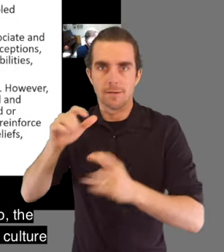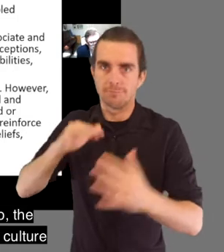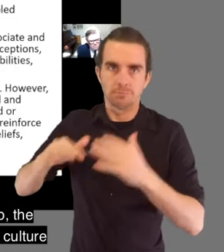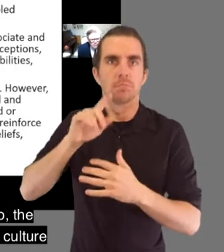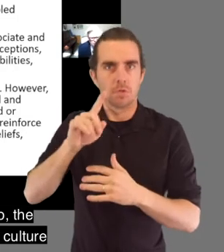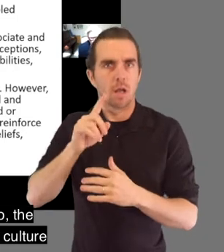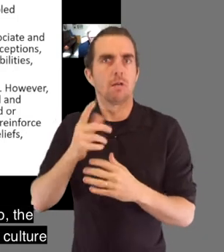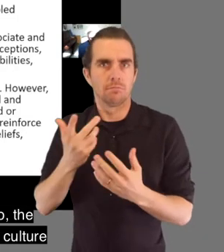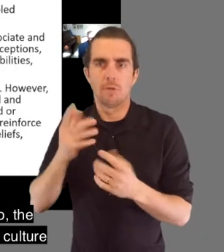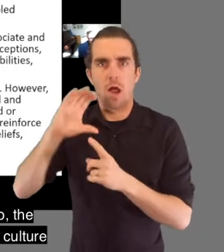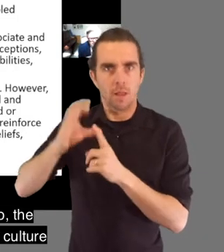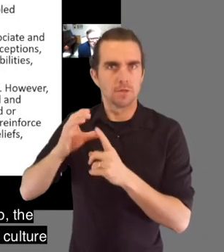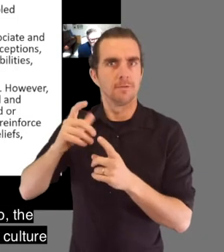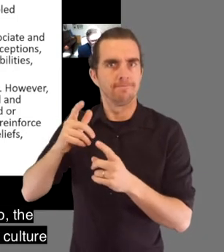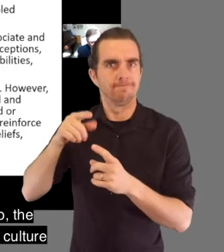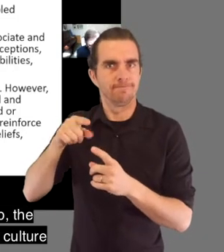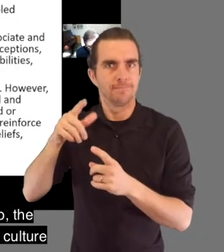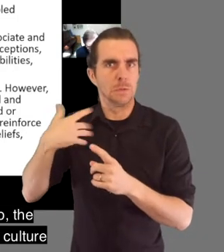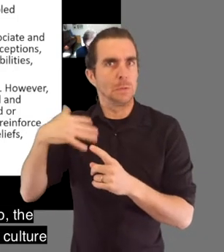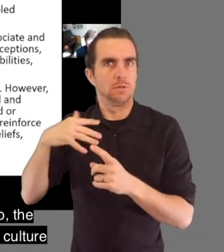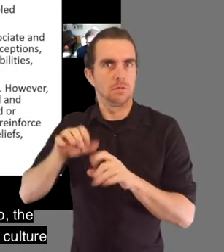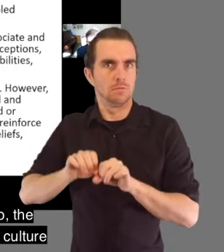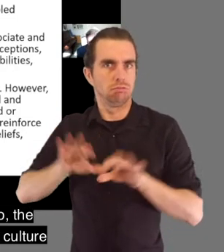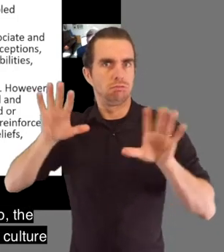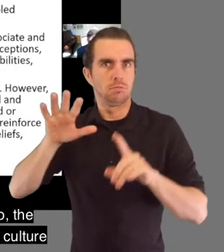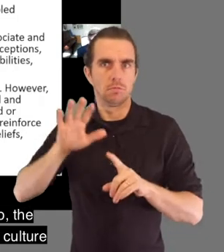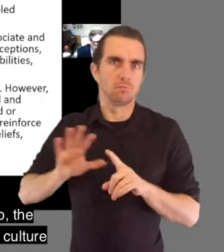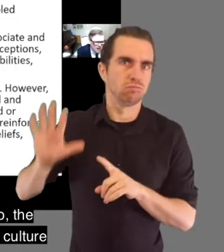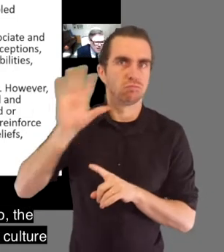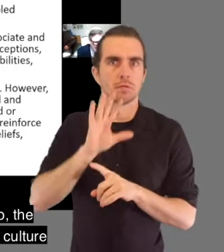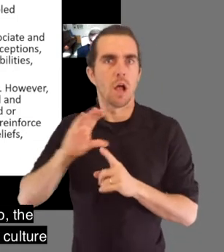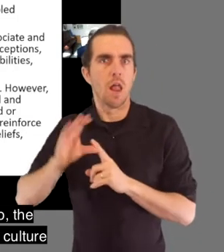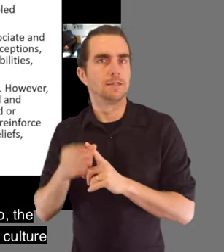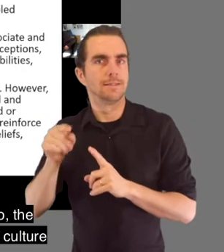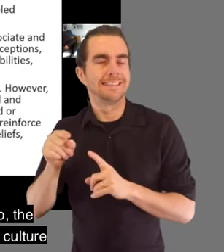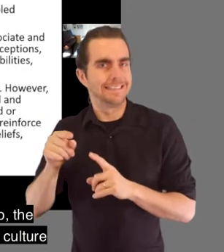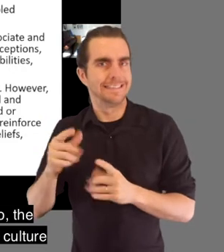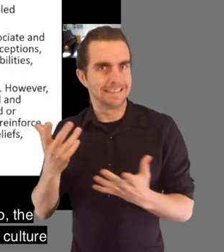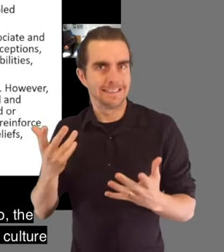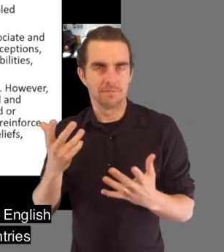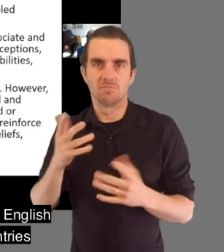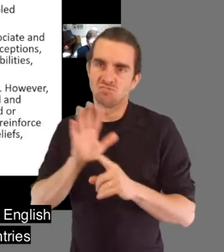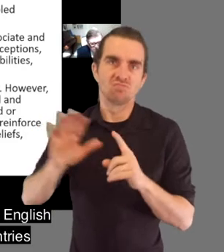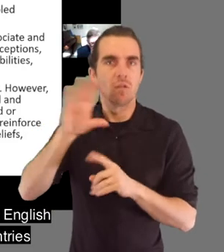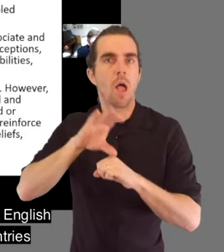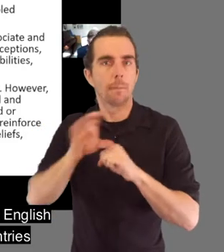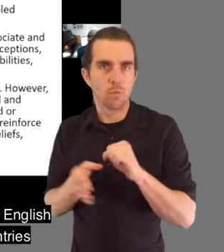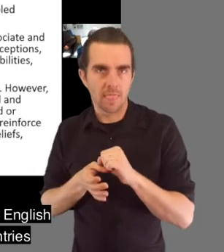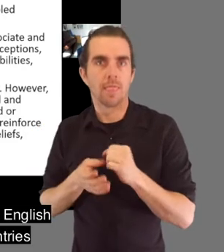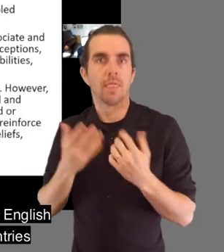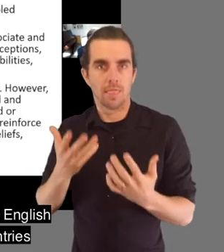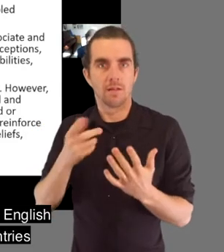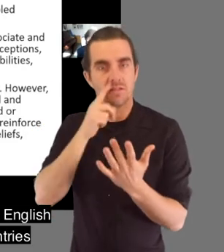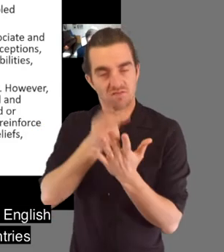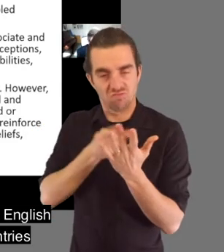village, but you also, the culture that has been the dominant culture across the Commonwealth, which